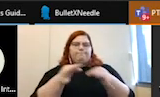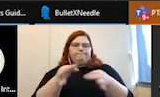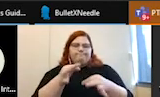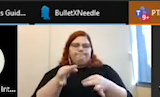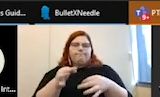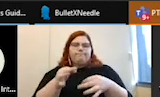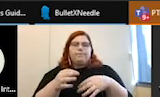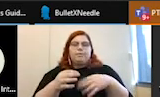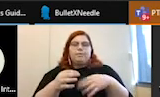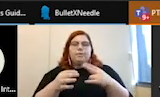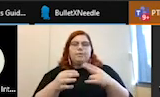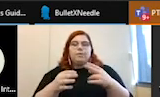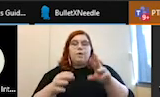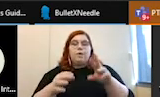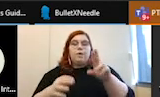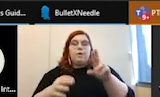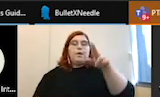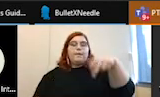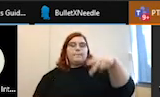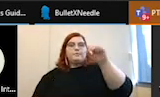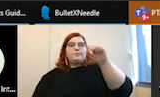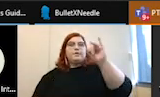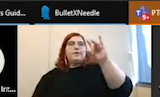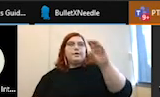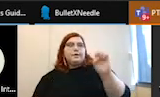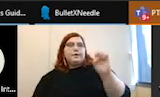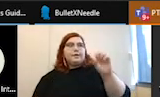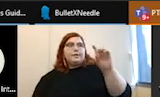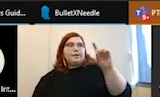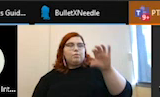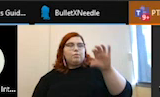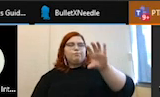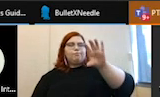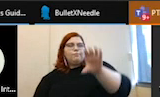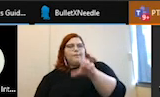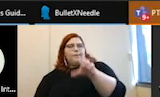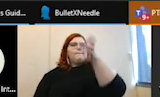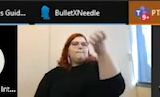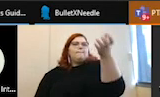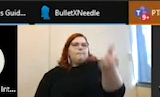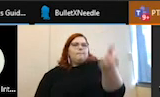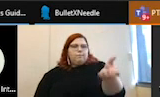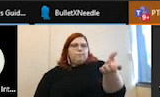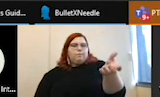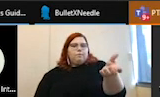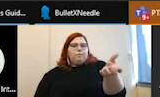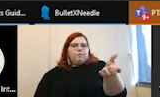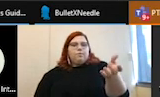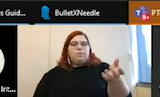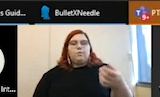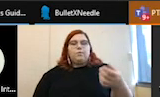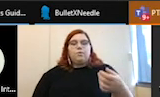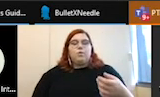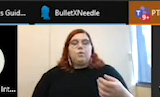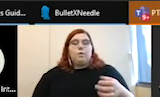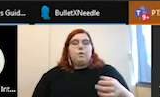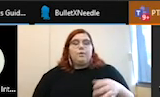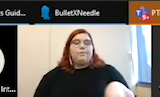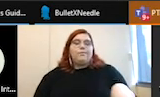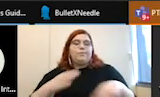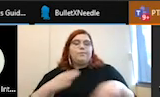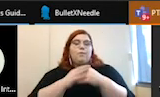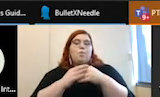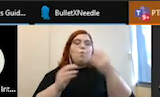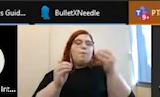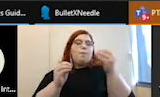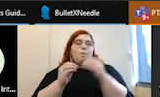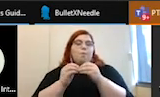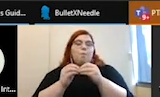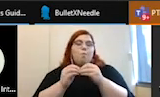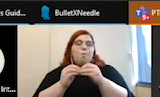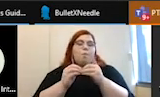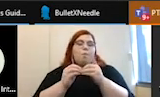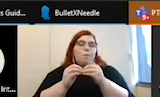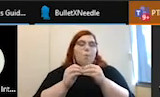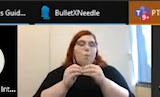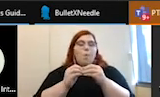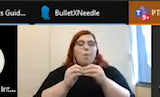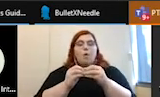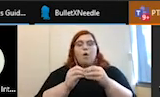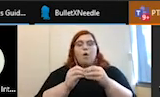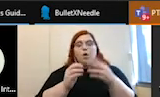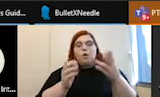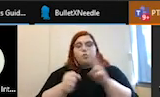Upside down, and then maybe we add one more. Let's use,